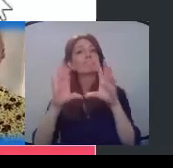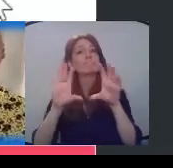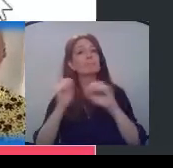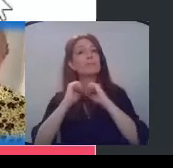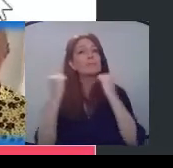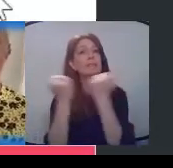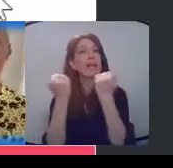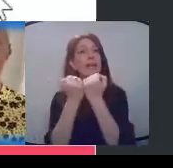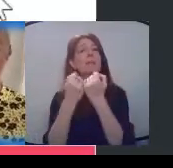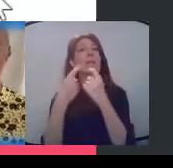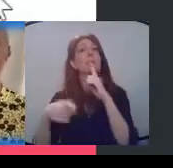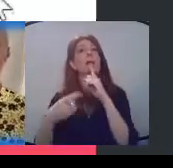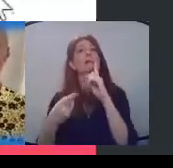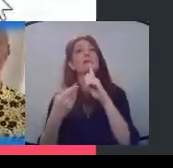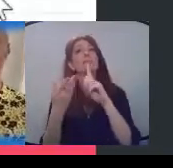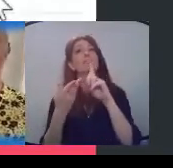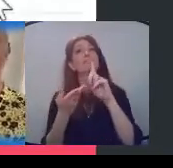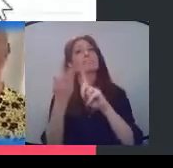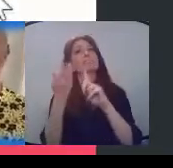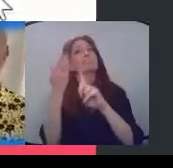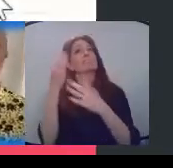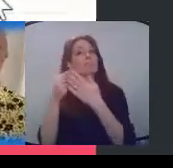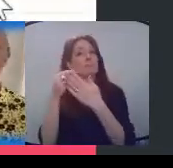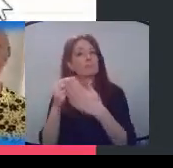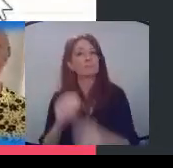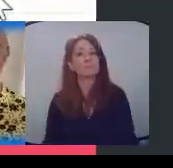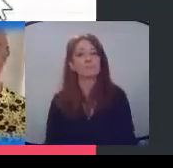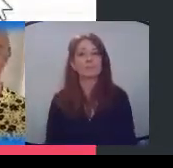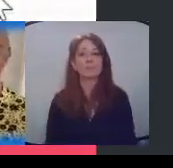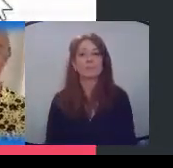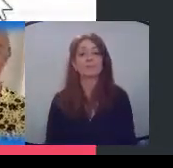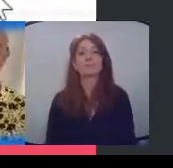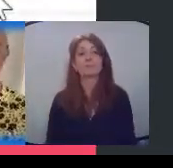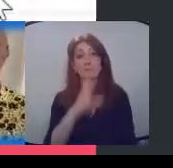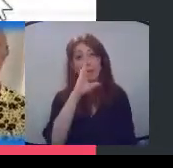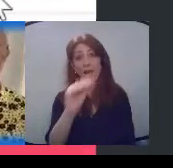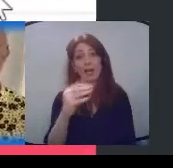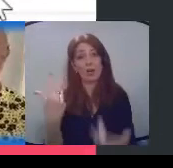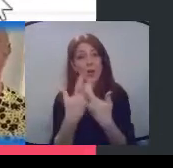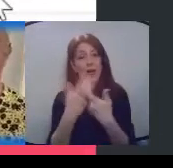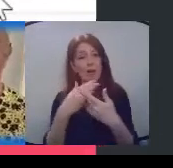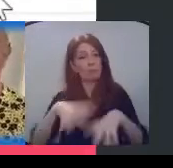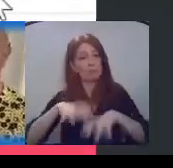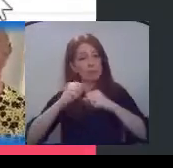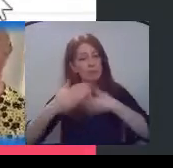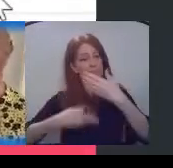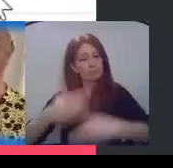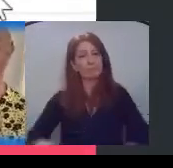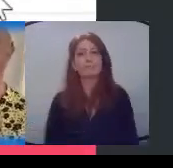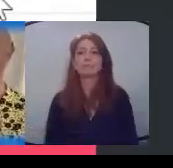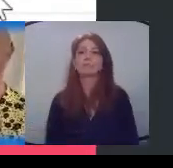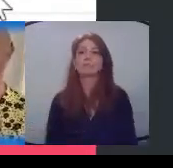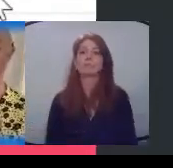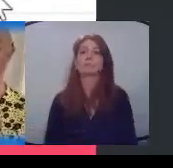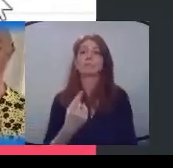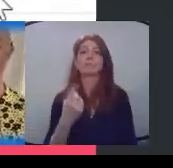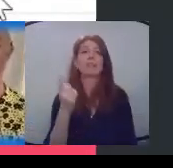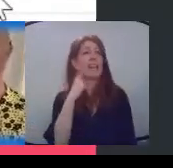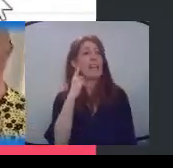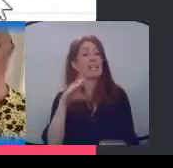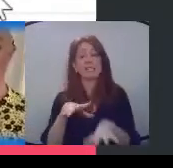drive revenue. Moving forward. So just to tell you a little bit about how you get going and what our product actually does, it's really easy to get